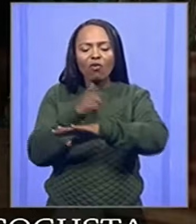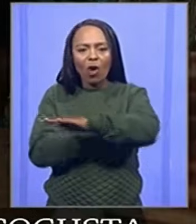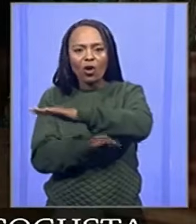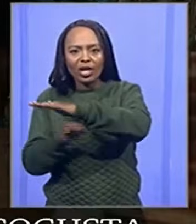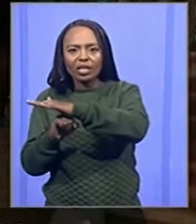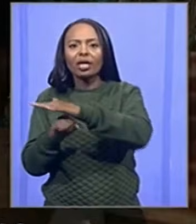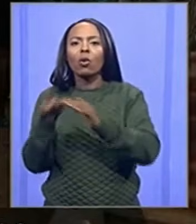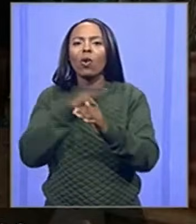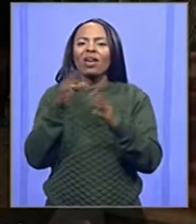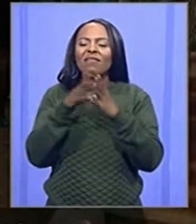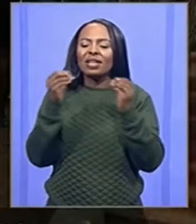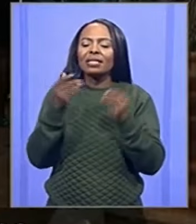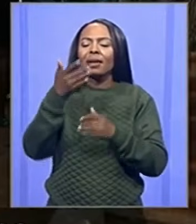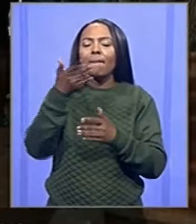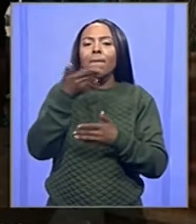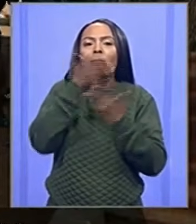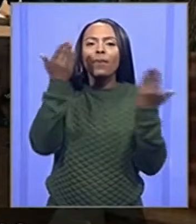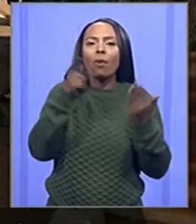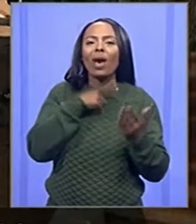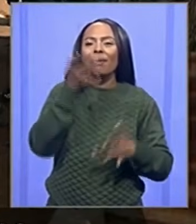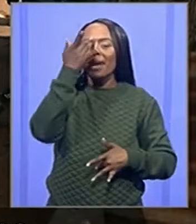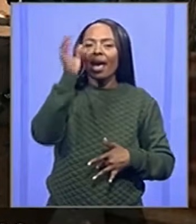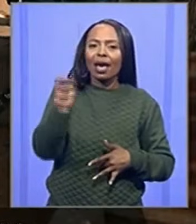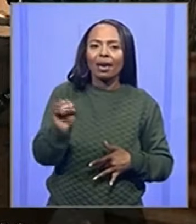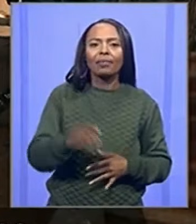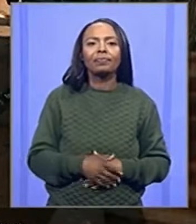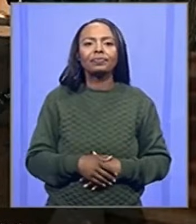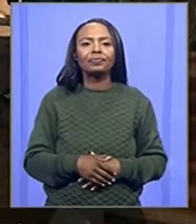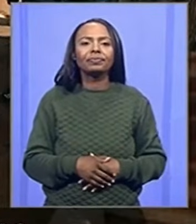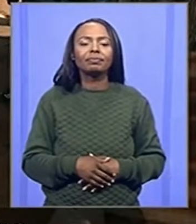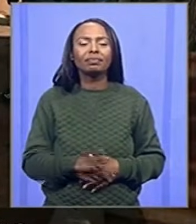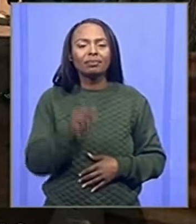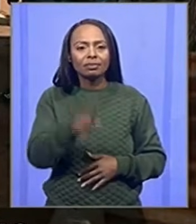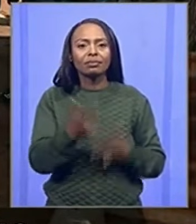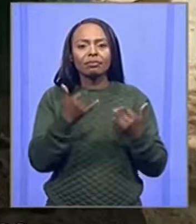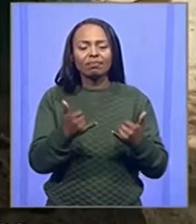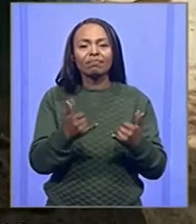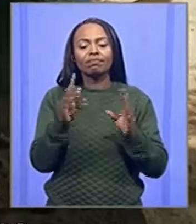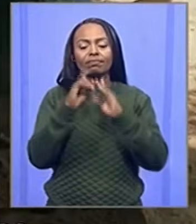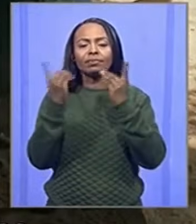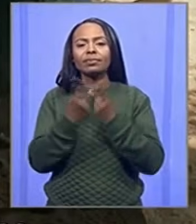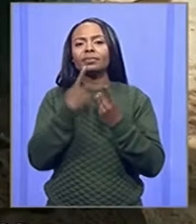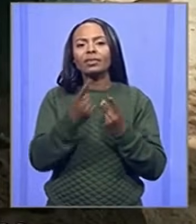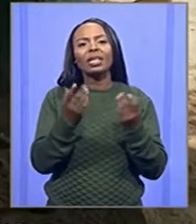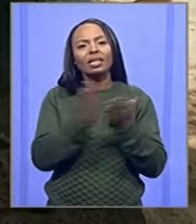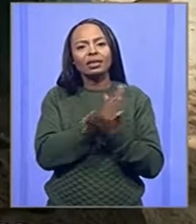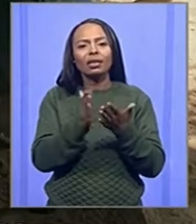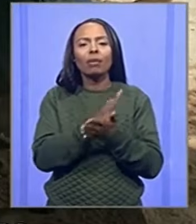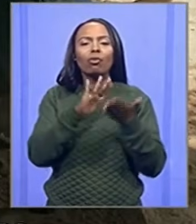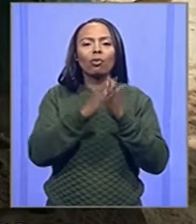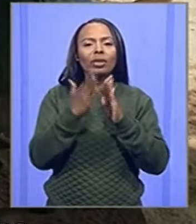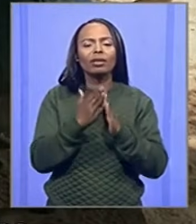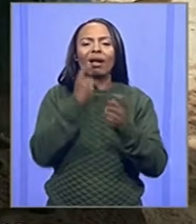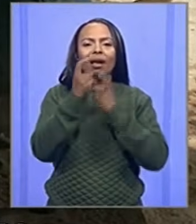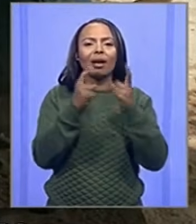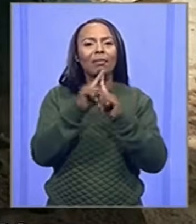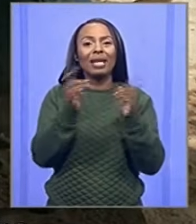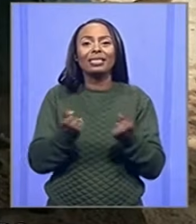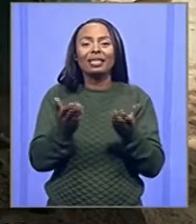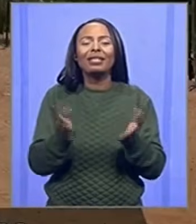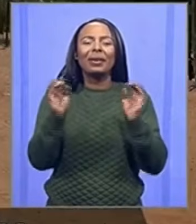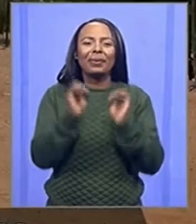health. Le fa tota lefapha le ka ya gore le tla samagana le matshwenyego a tlhokego ya matlo, baagi ba re ga gona ditirelo dipe mo motseng